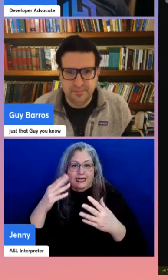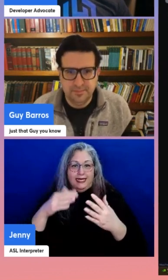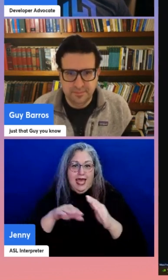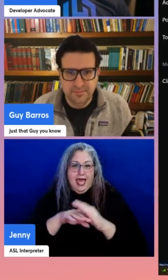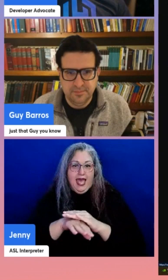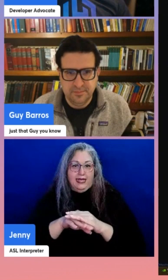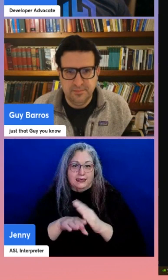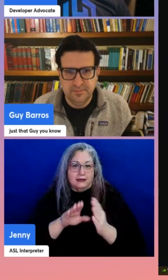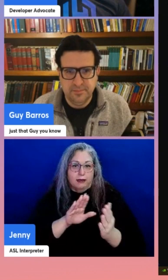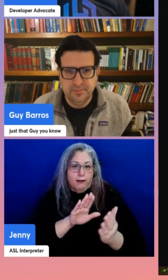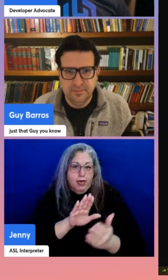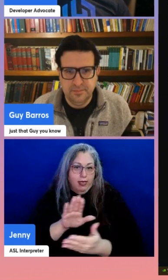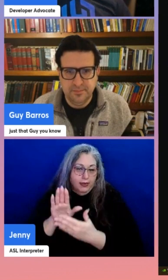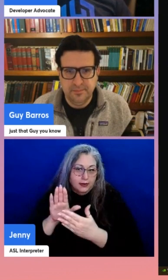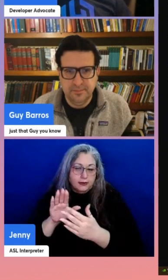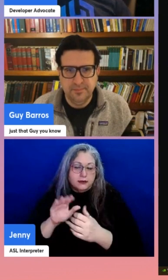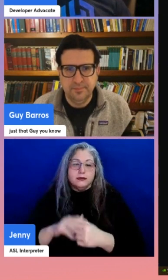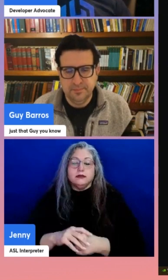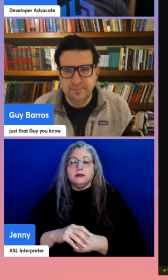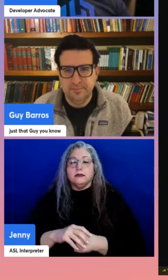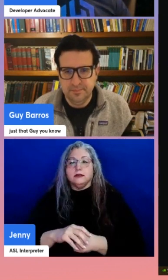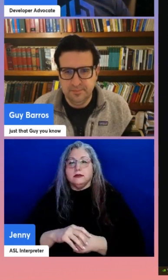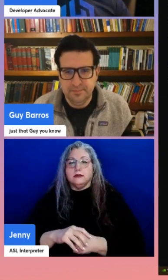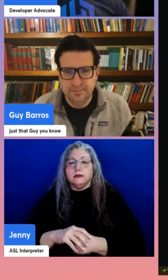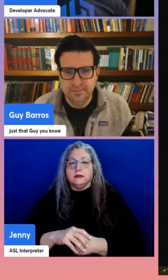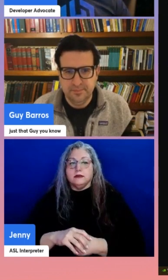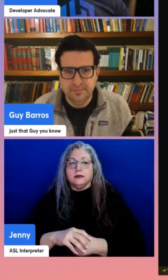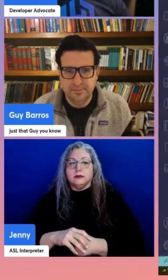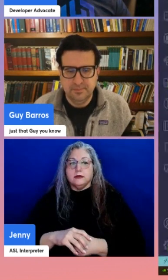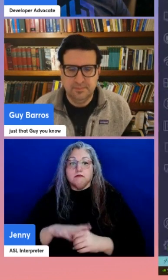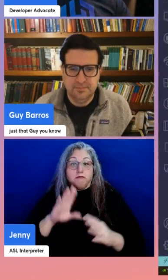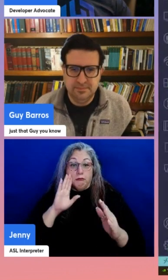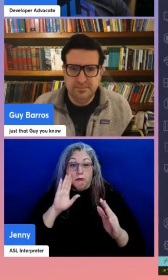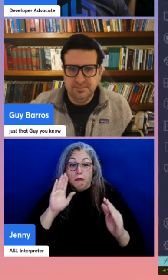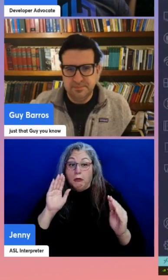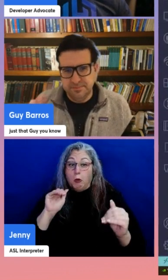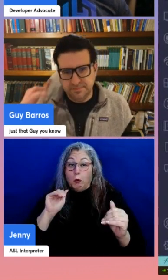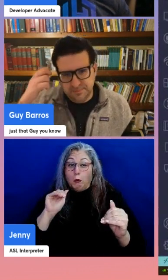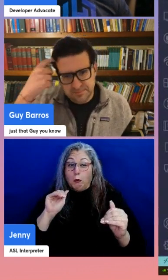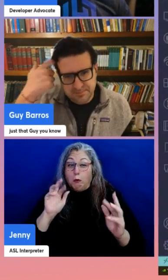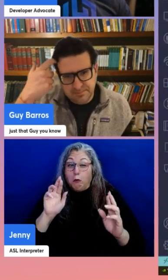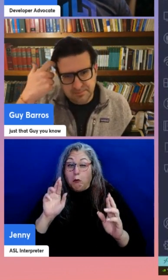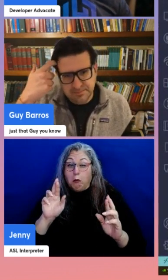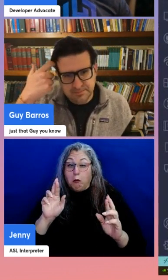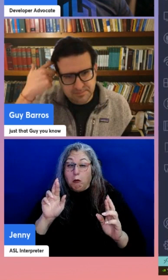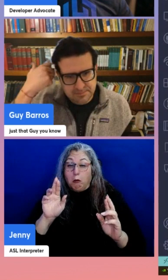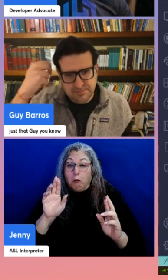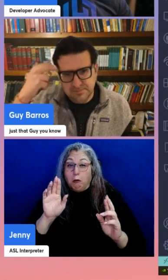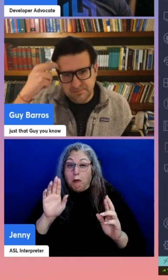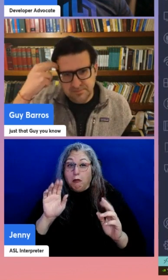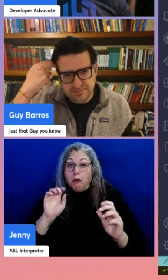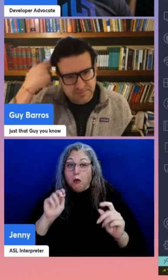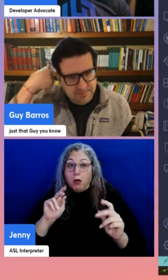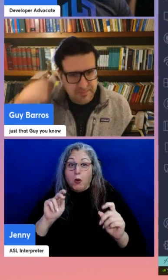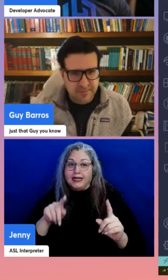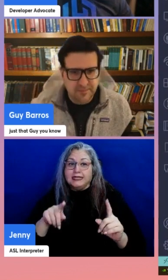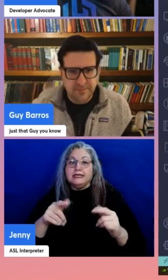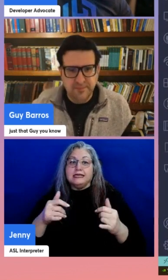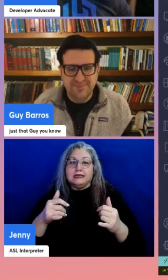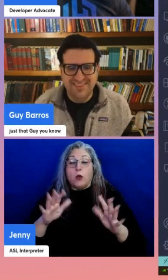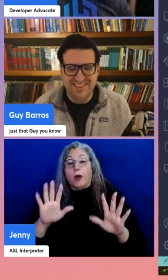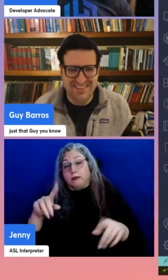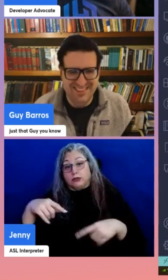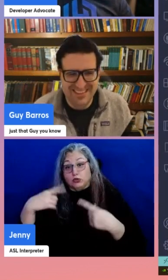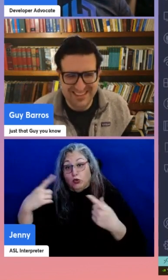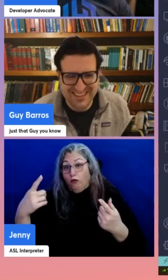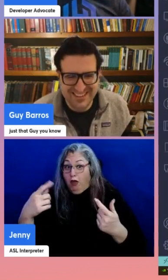methods as well there. And hopefully this will, okay, so it's still, well, so far so good. I